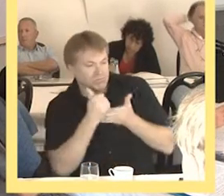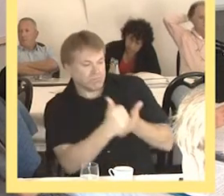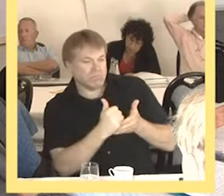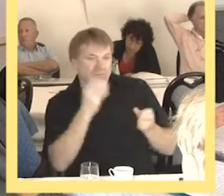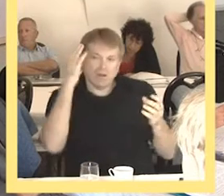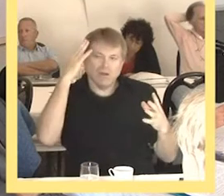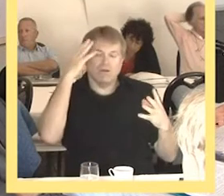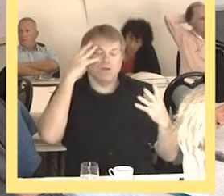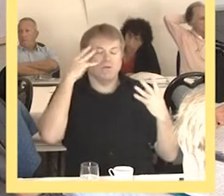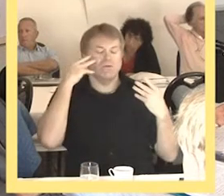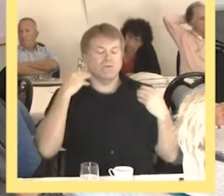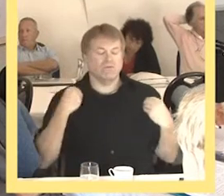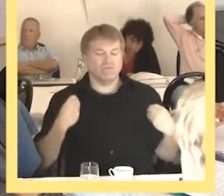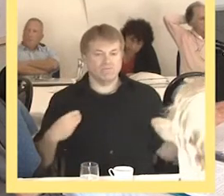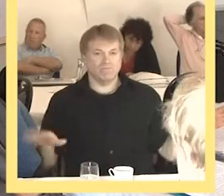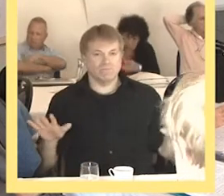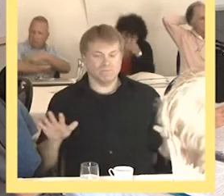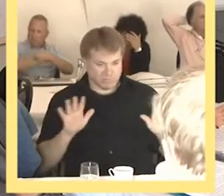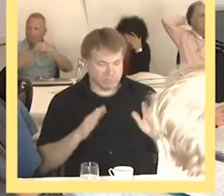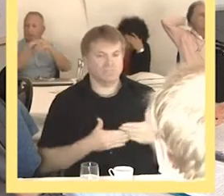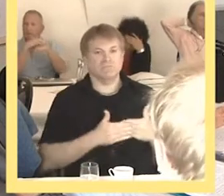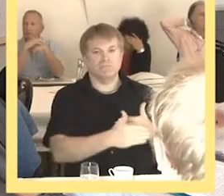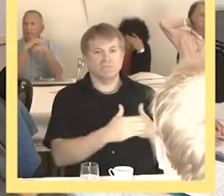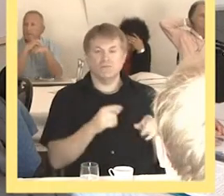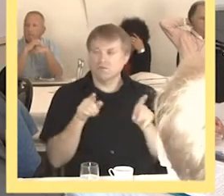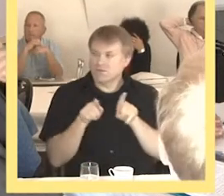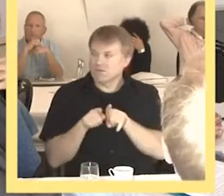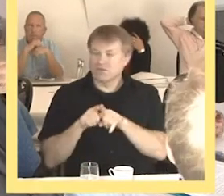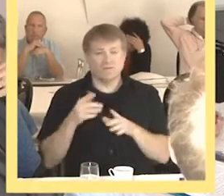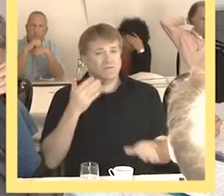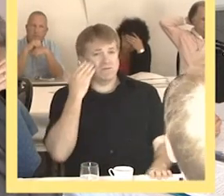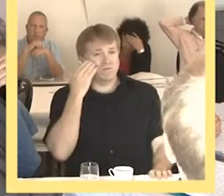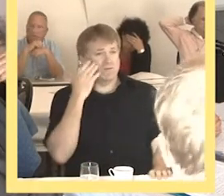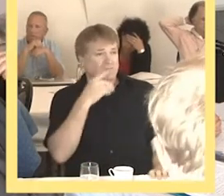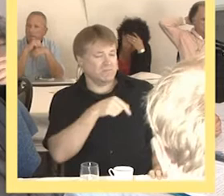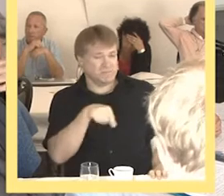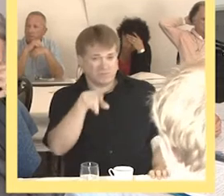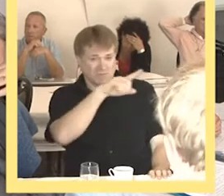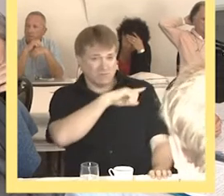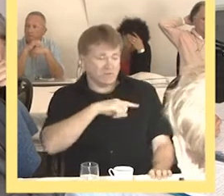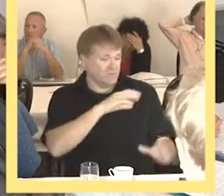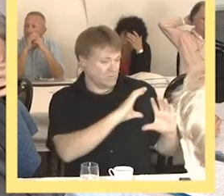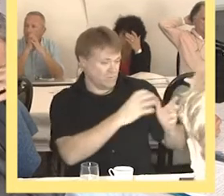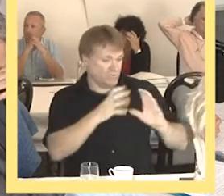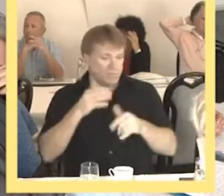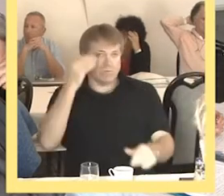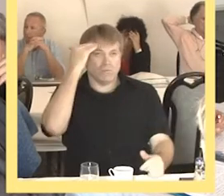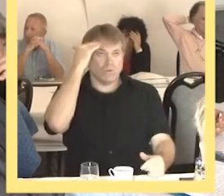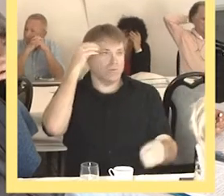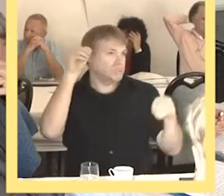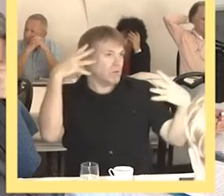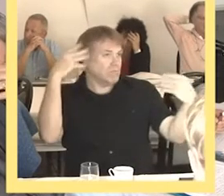emergency situations, how the alarm systems works. Such things are very important, and we